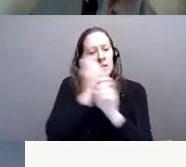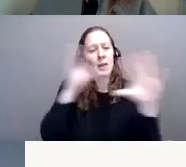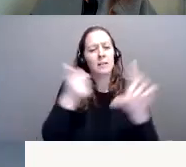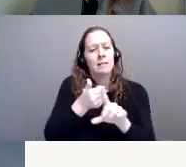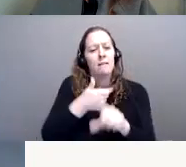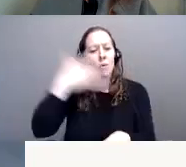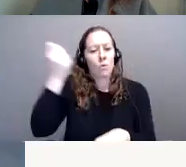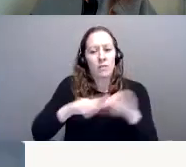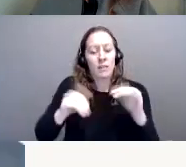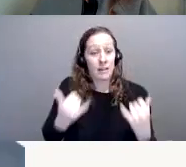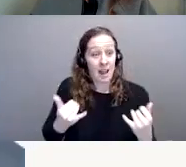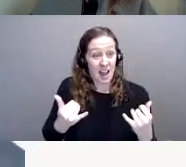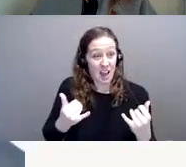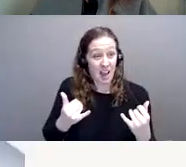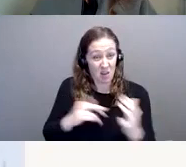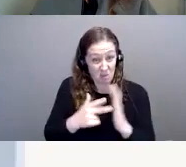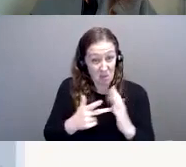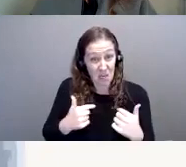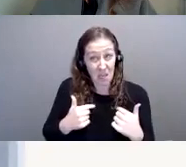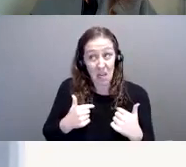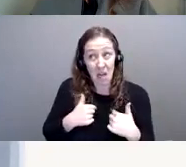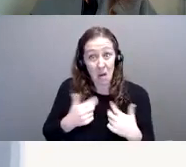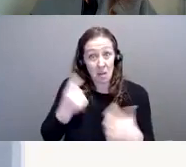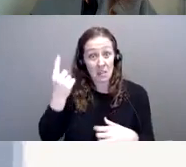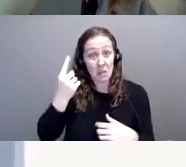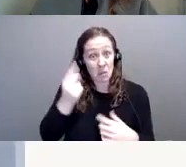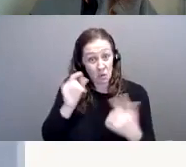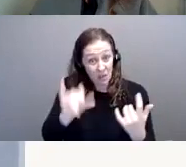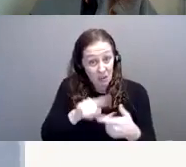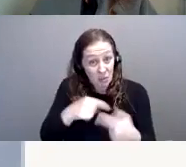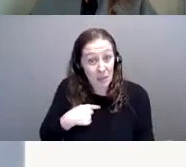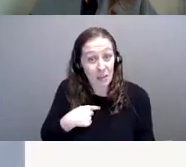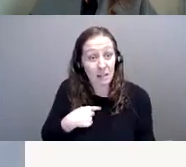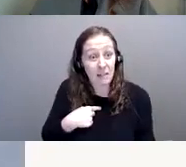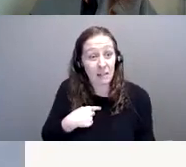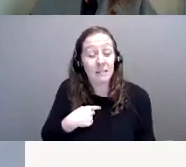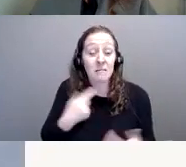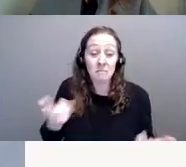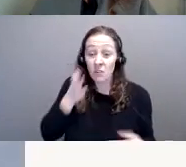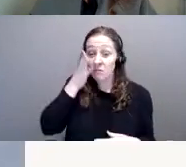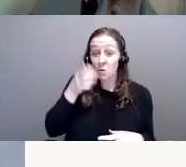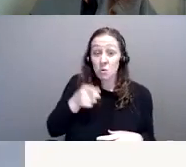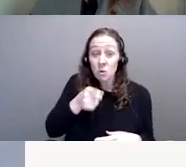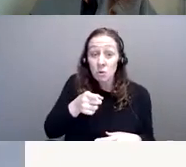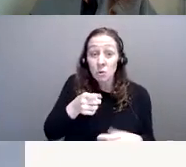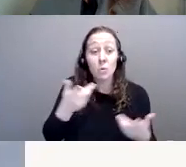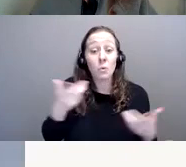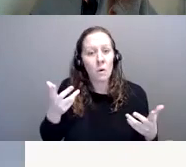this? Think about it. Chances are the future you will want to be respected for your life experience.